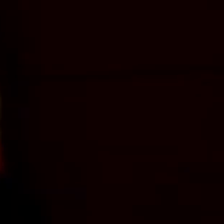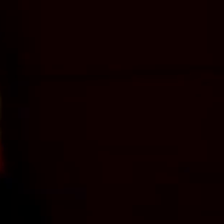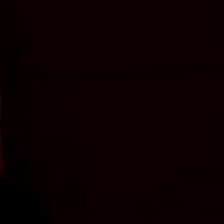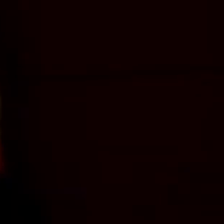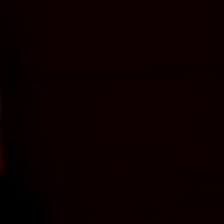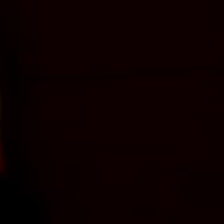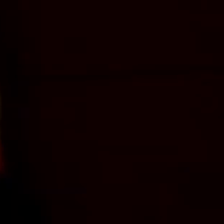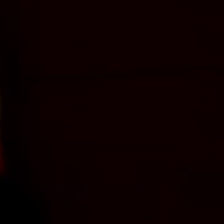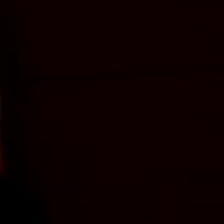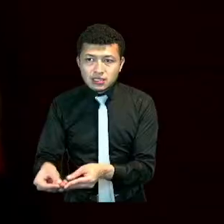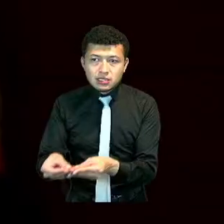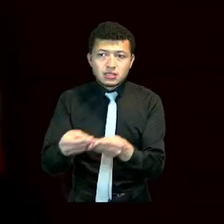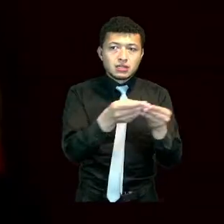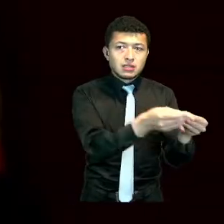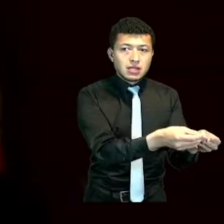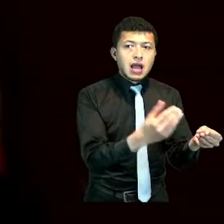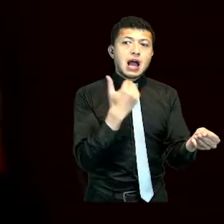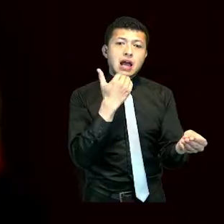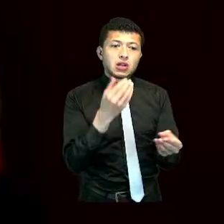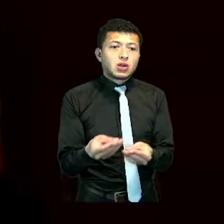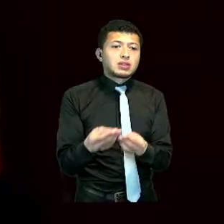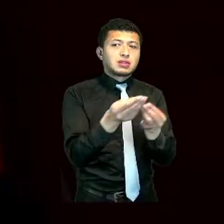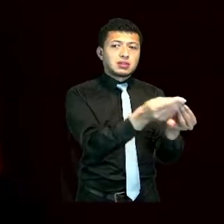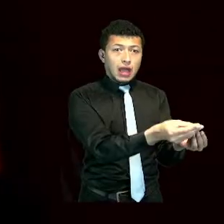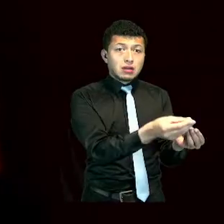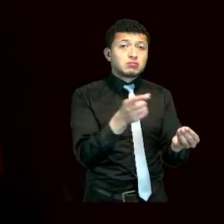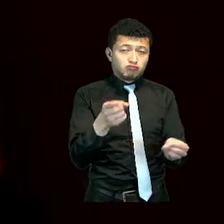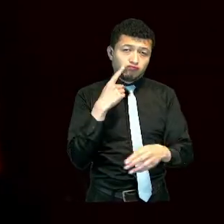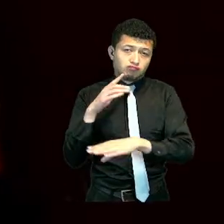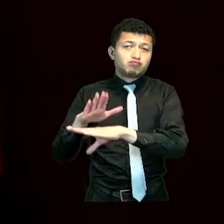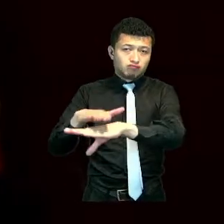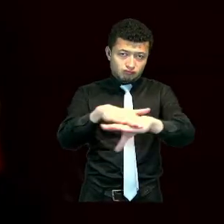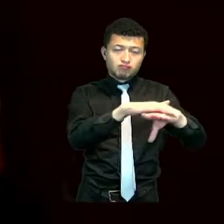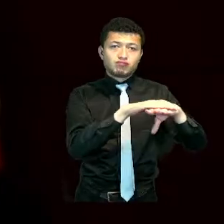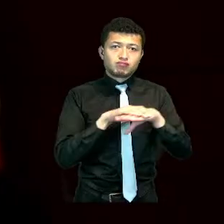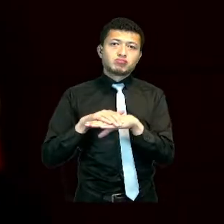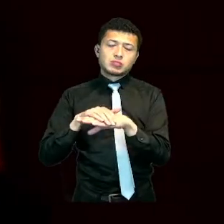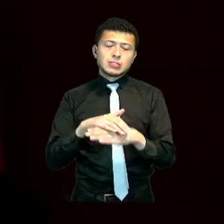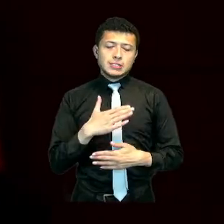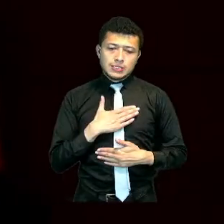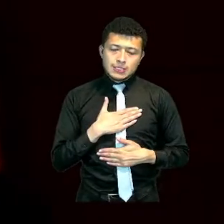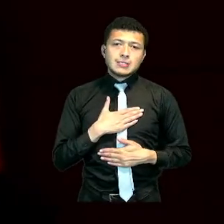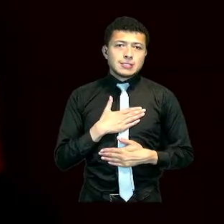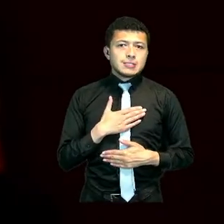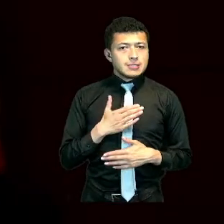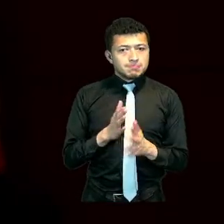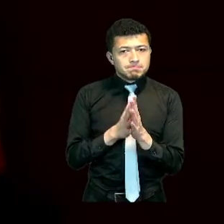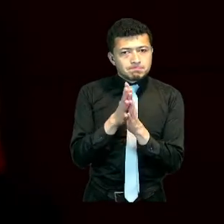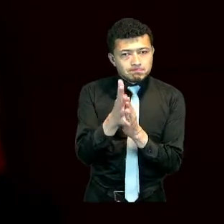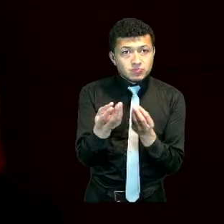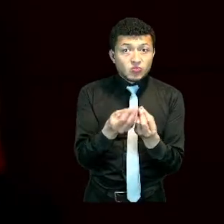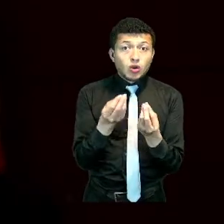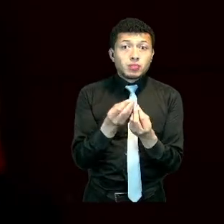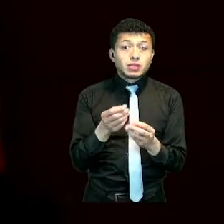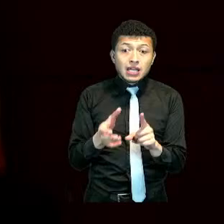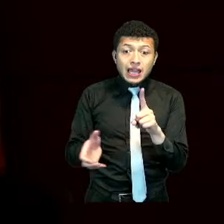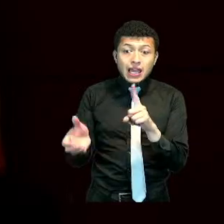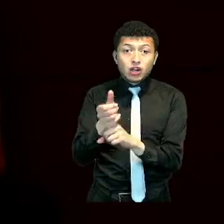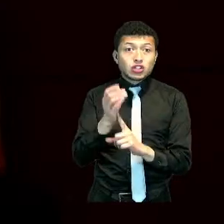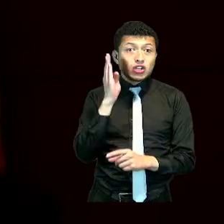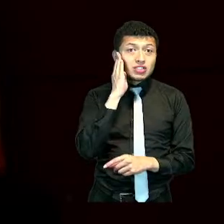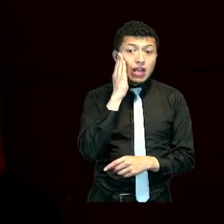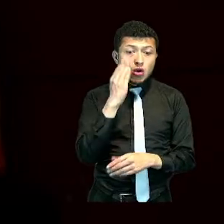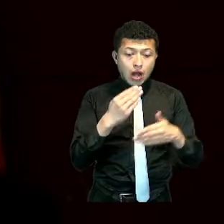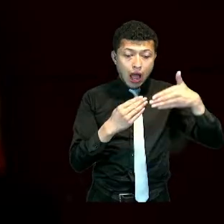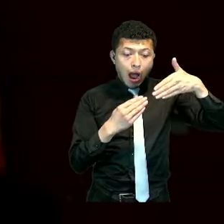always returns whatever they find. So in this calling filled with sorority, I would ask whoever